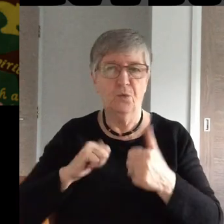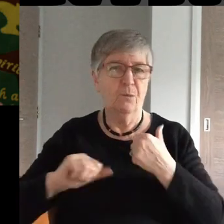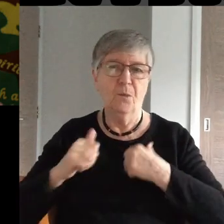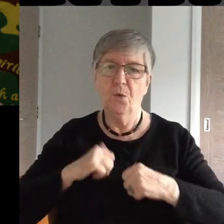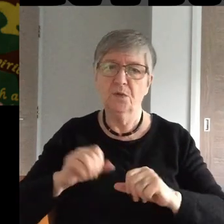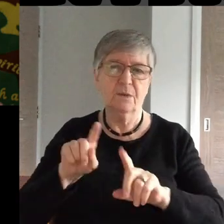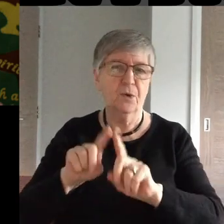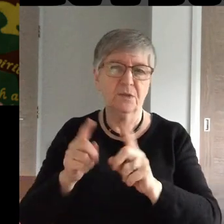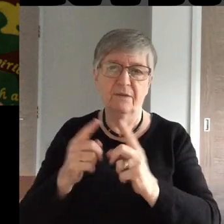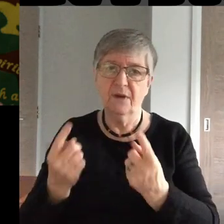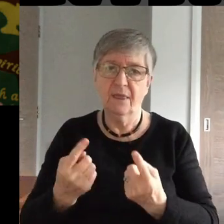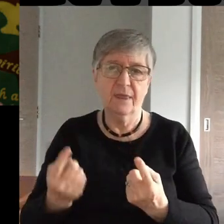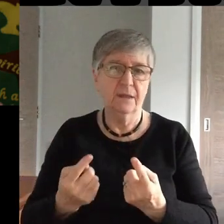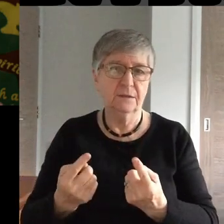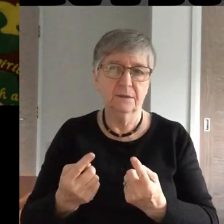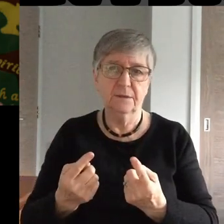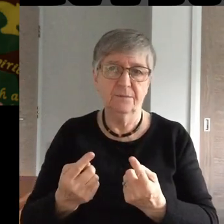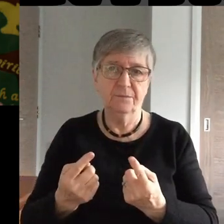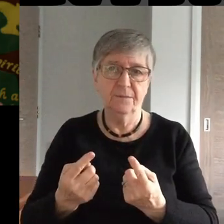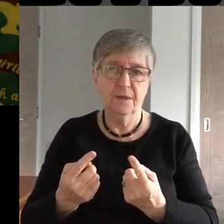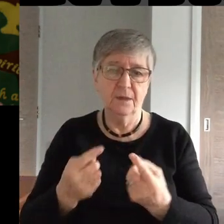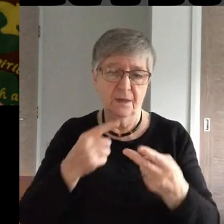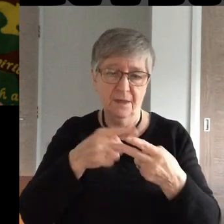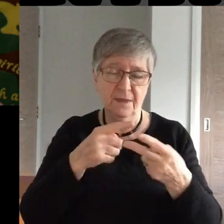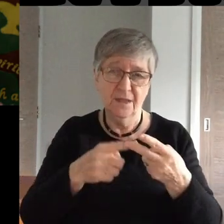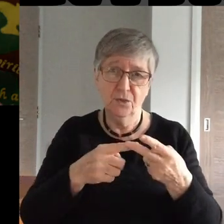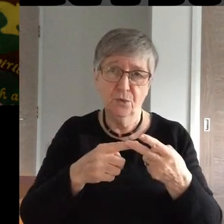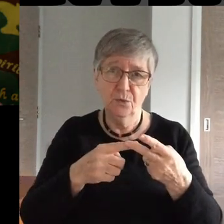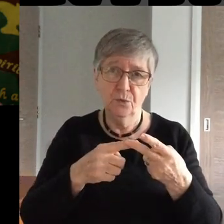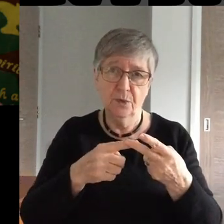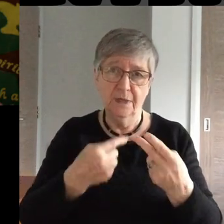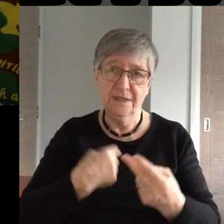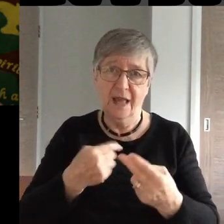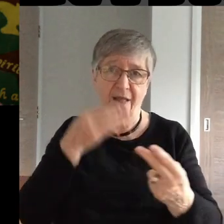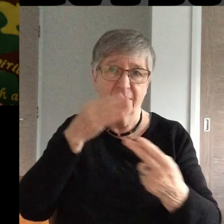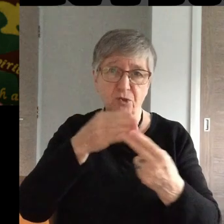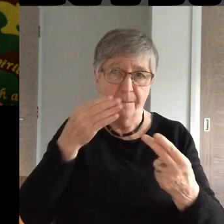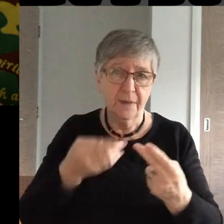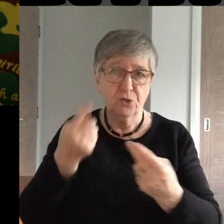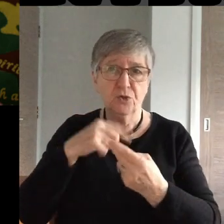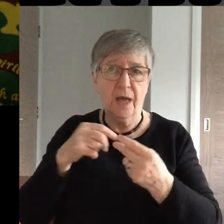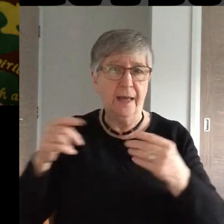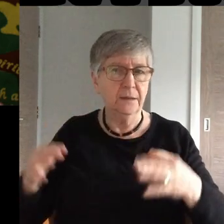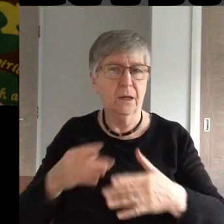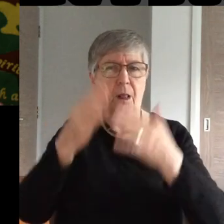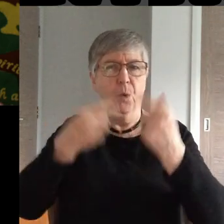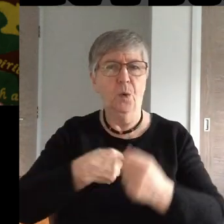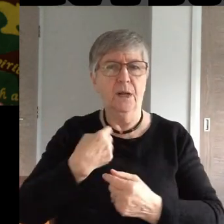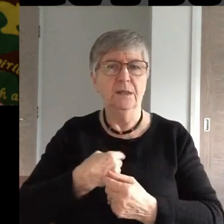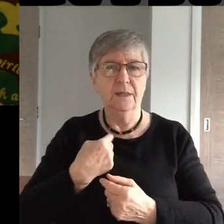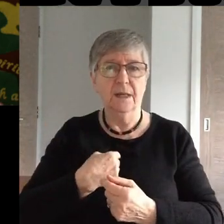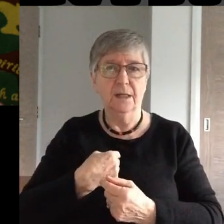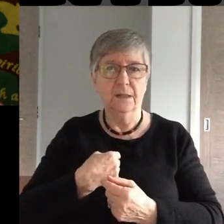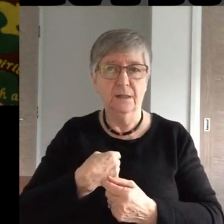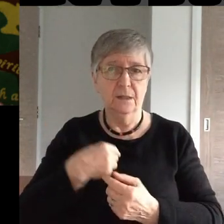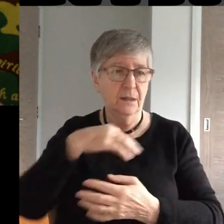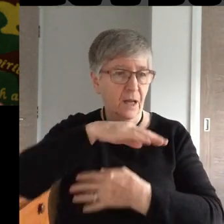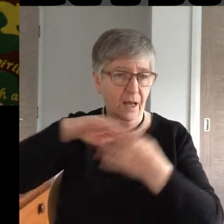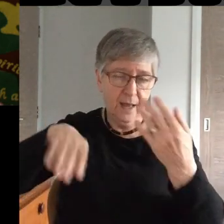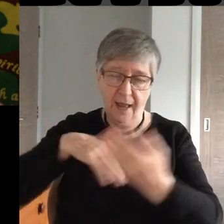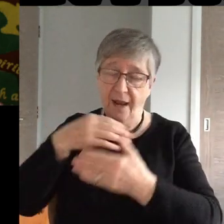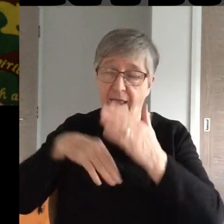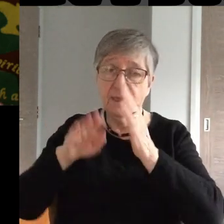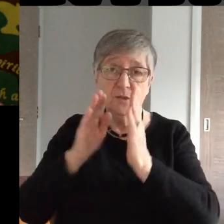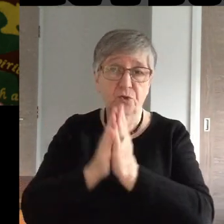The honest truth is that vain glory and selfish ambition surround the church. And we have to look at this letter